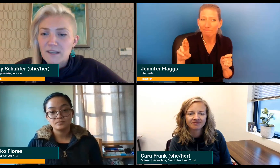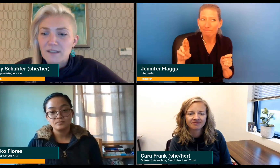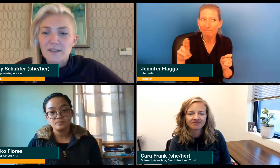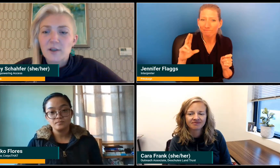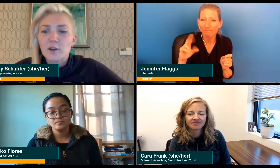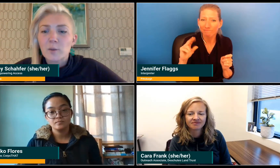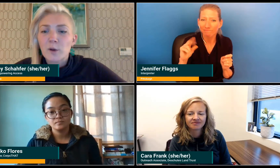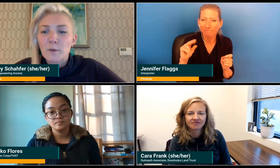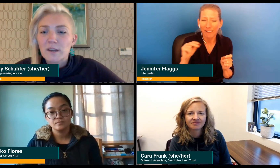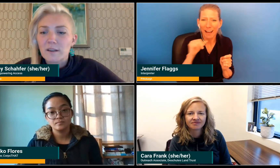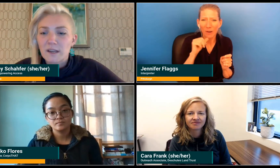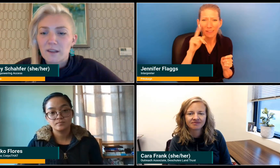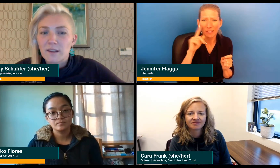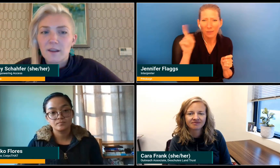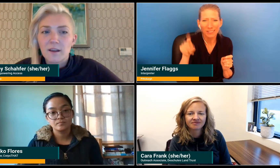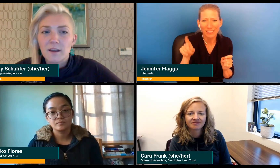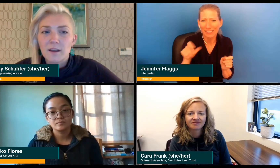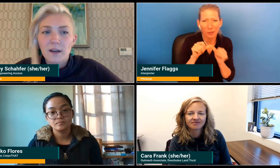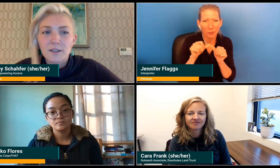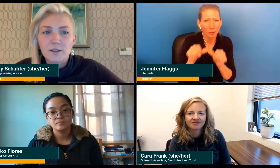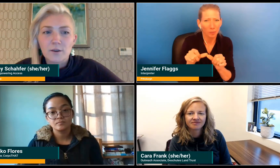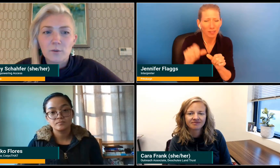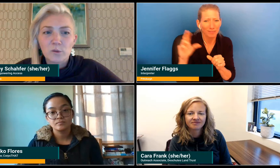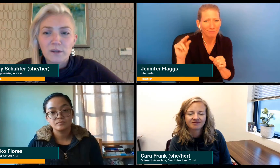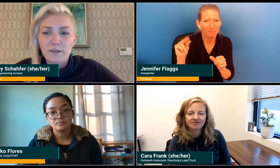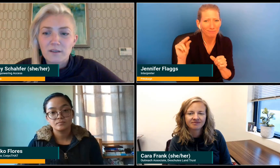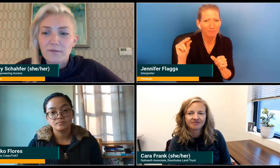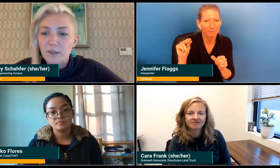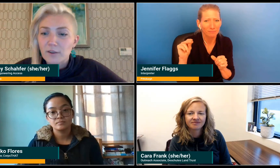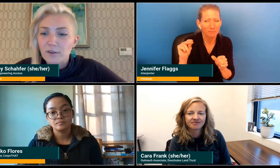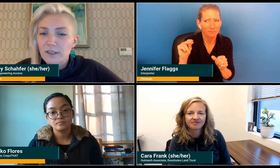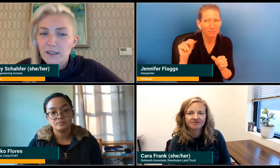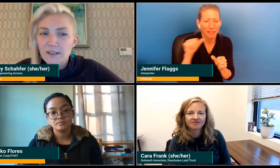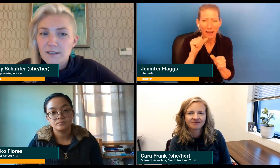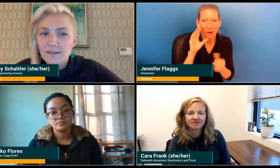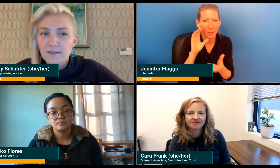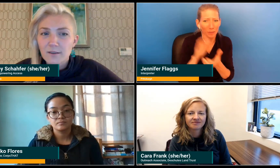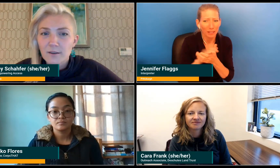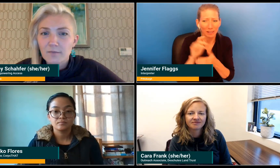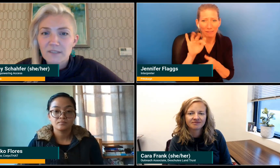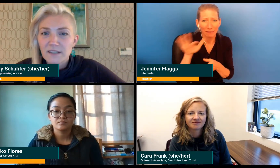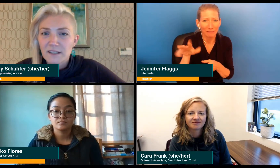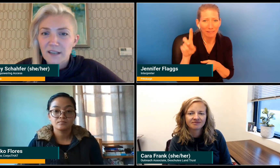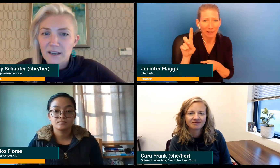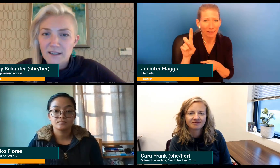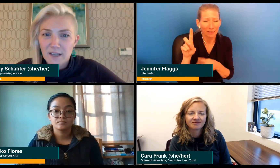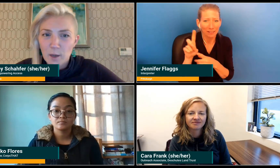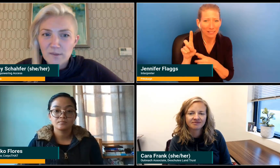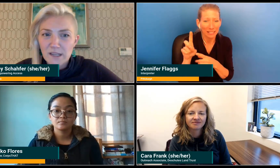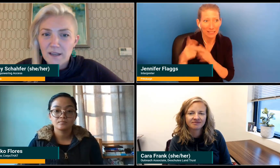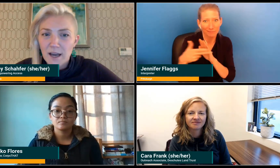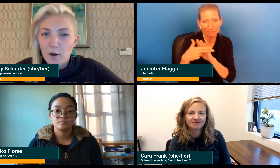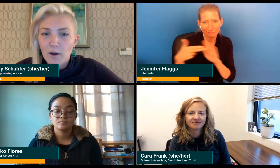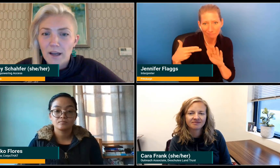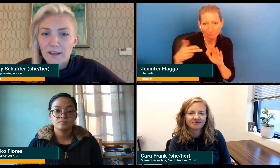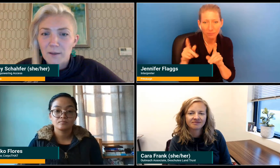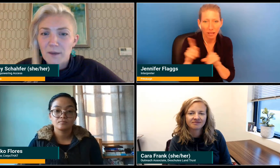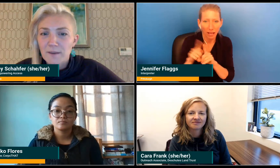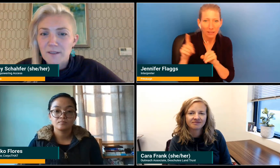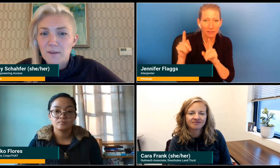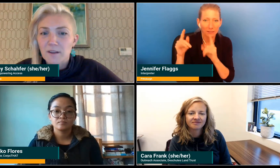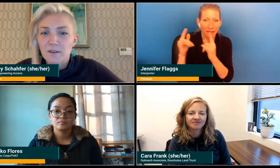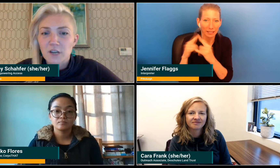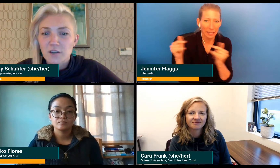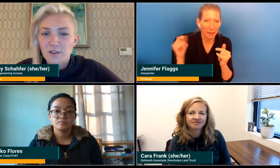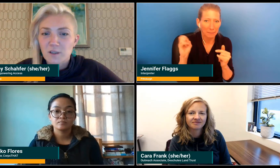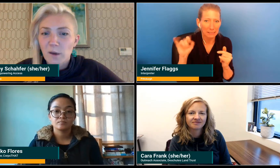it was necessarily permanent. I don't believe that the field is designated as a campsite now. I think maybe